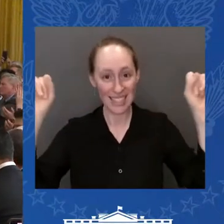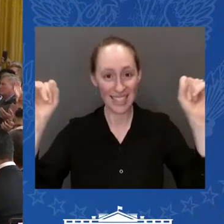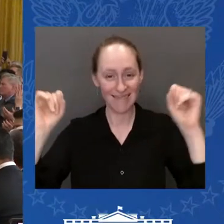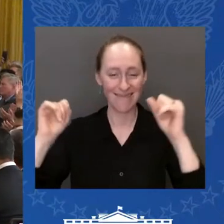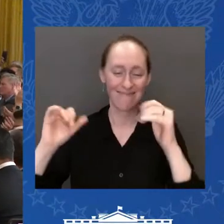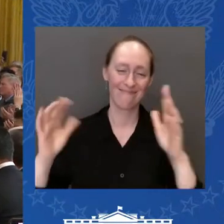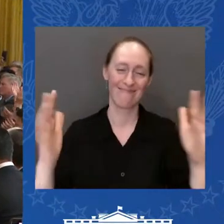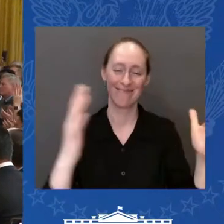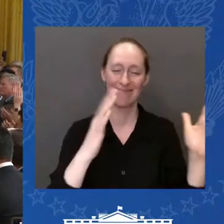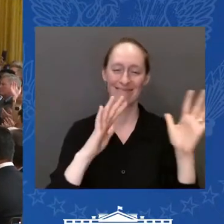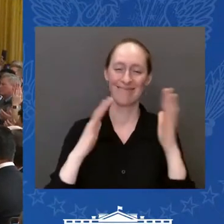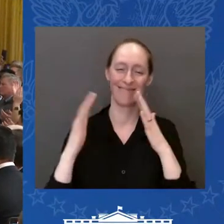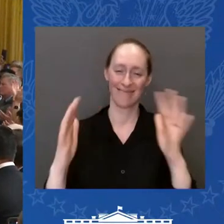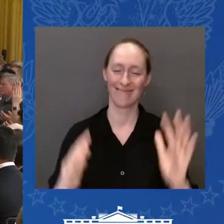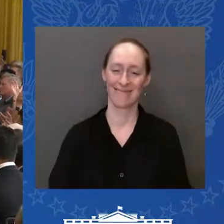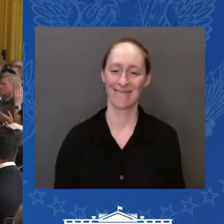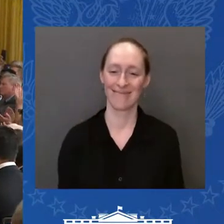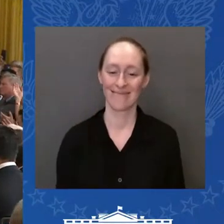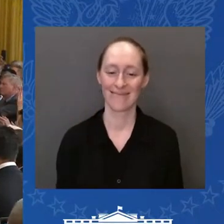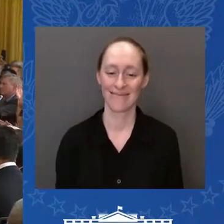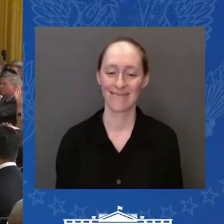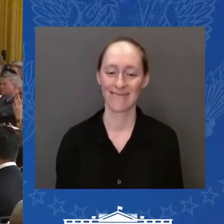And with your help,